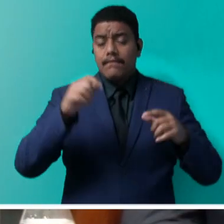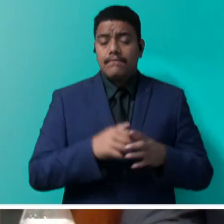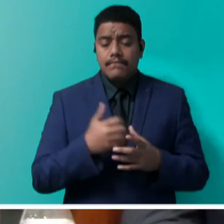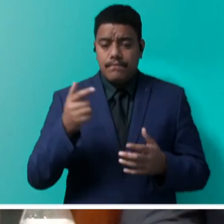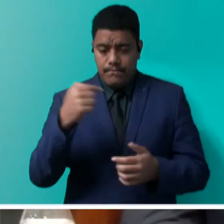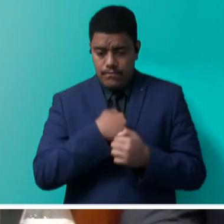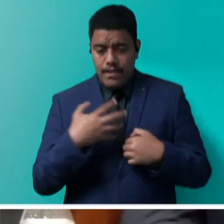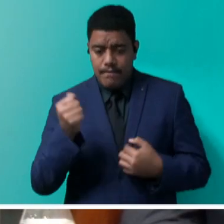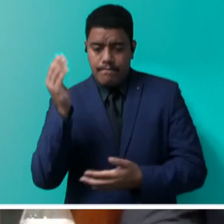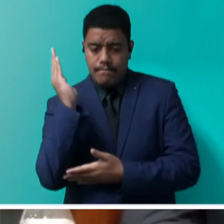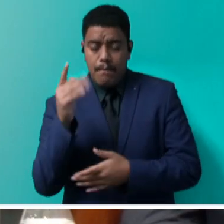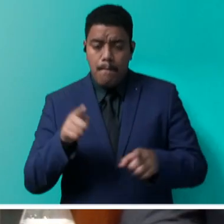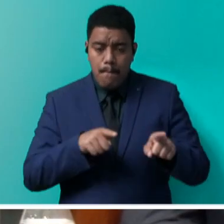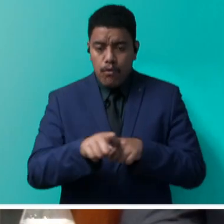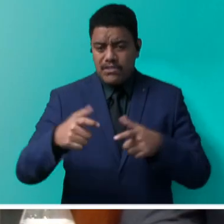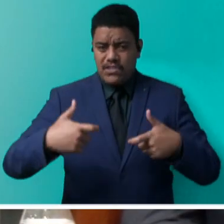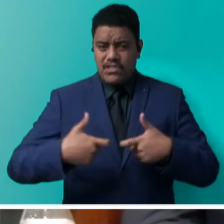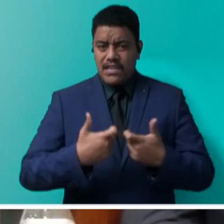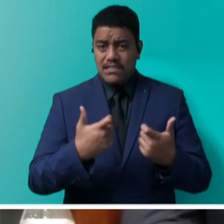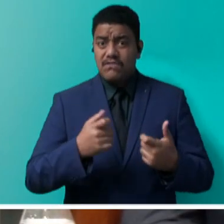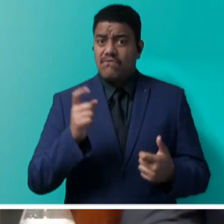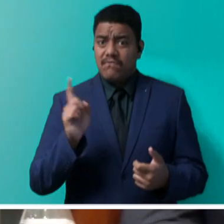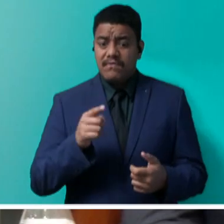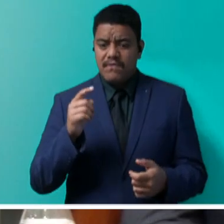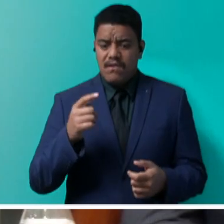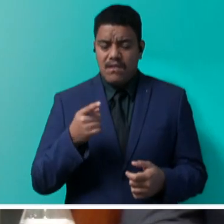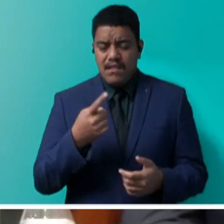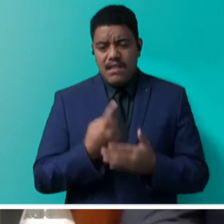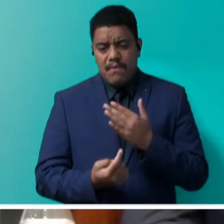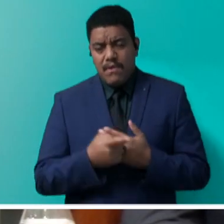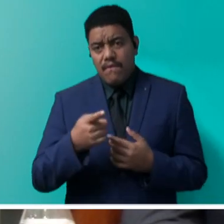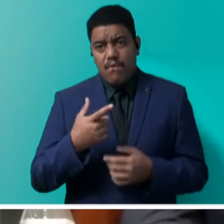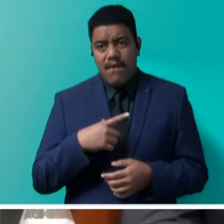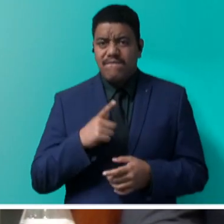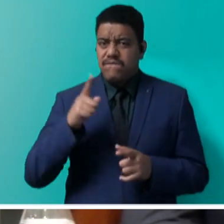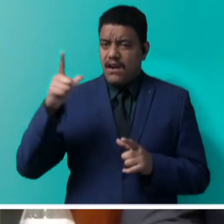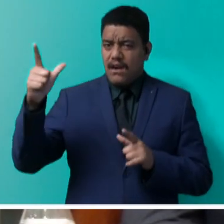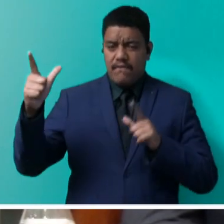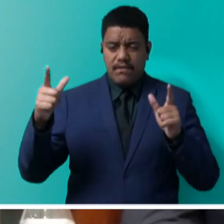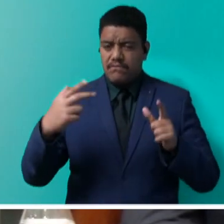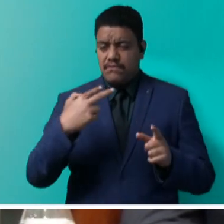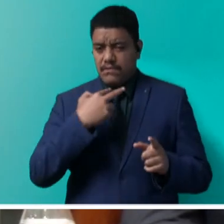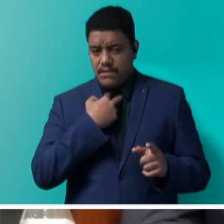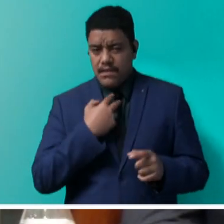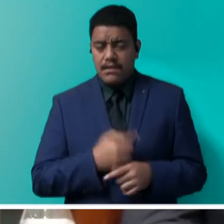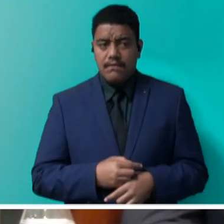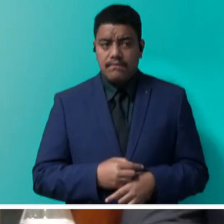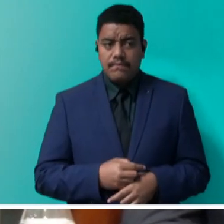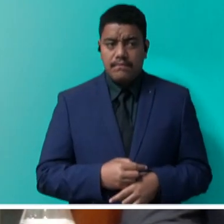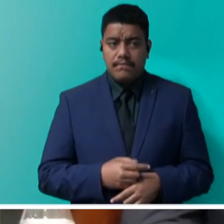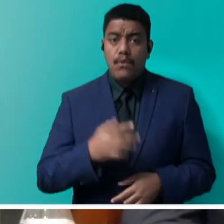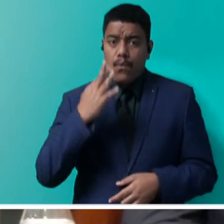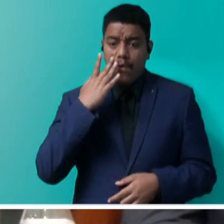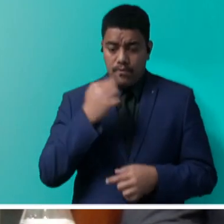presents our most significant challenge due to their remoteness and vastness, while they